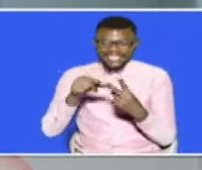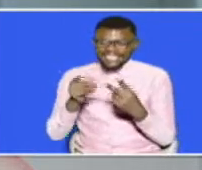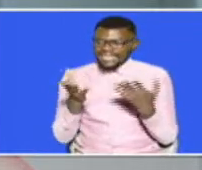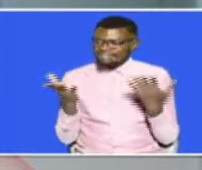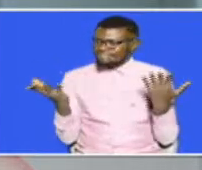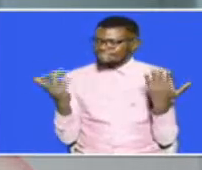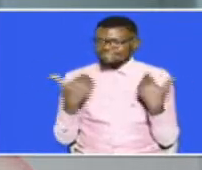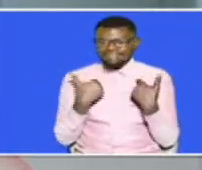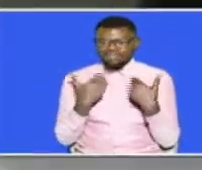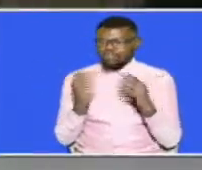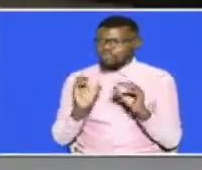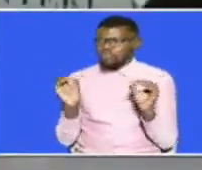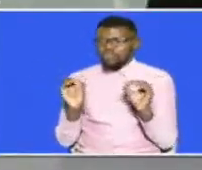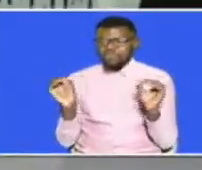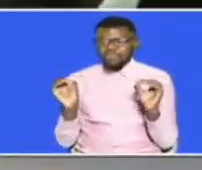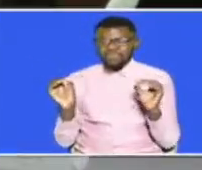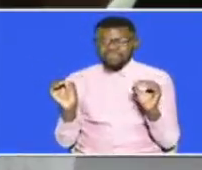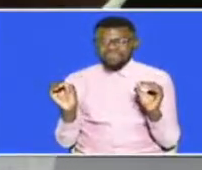limited.